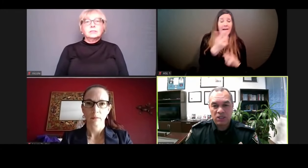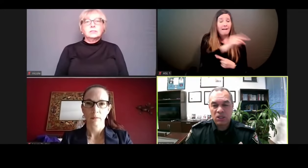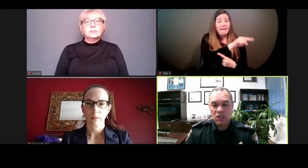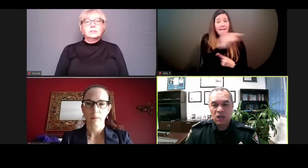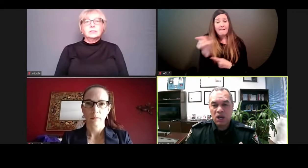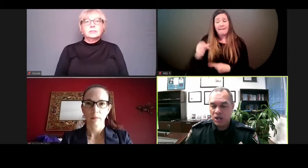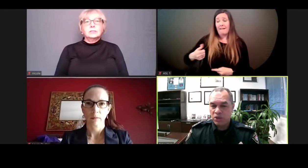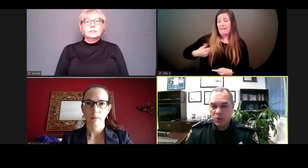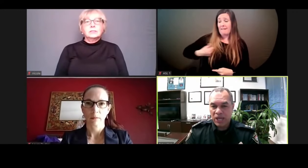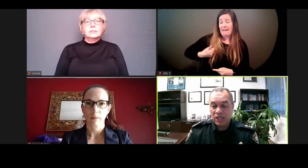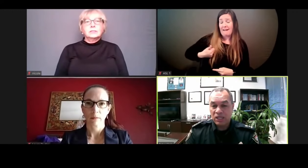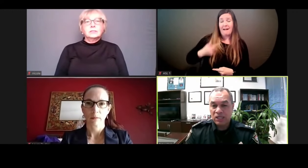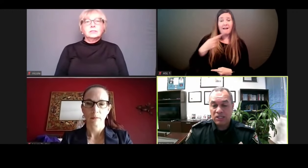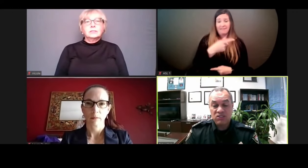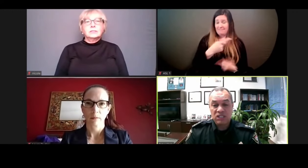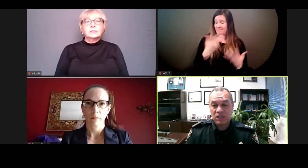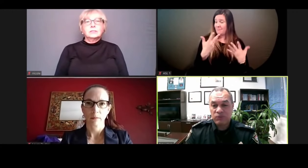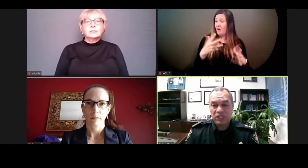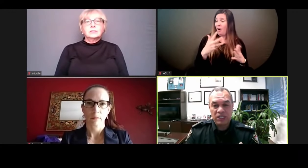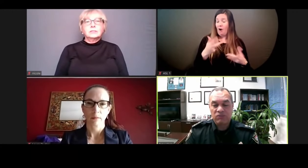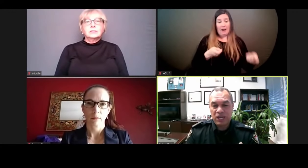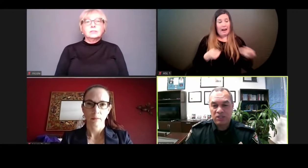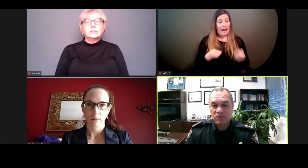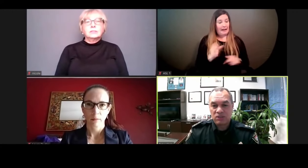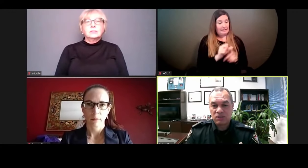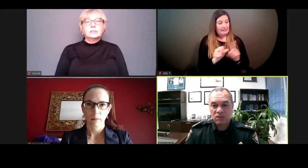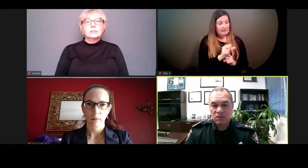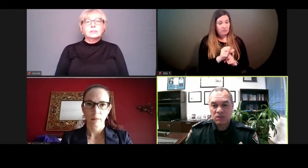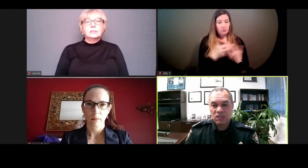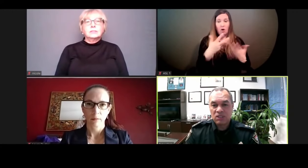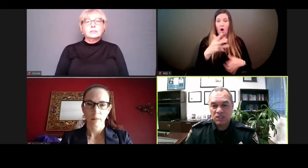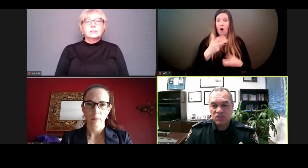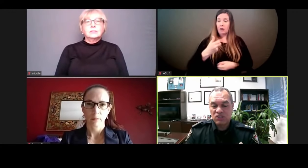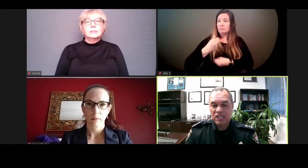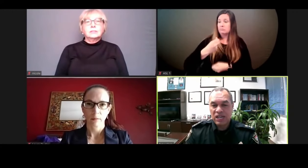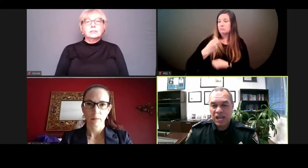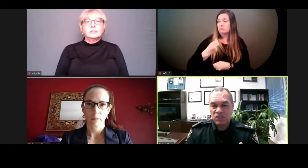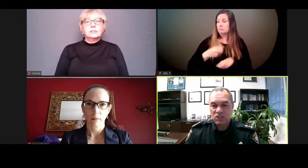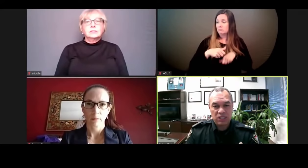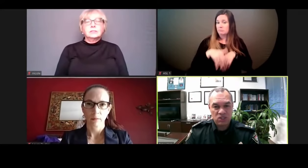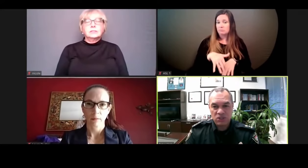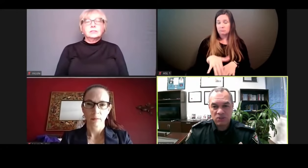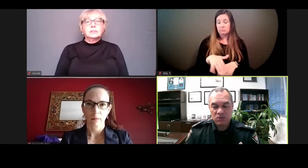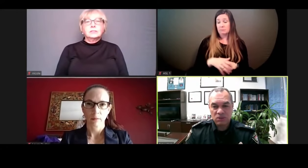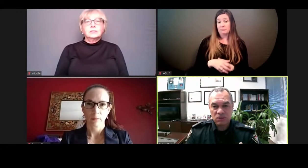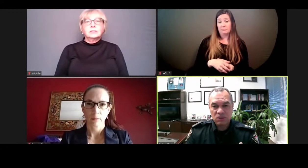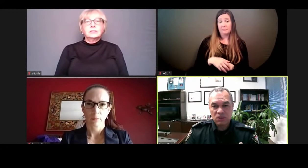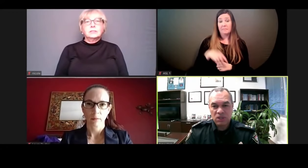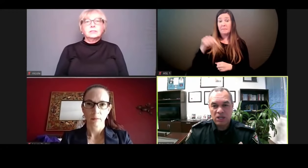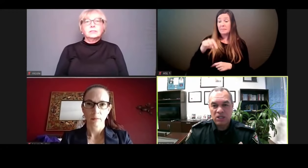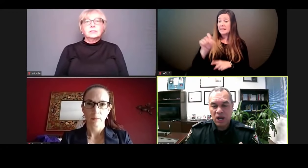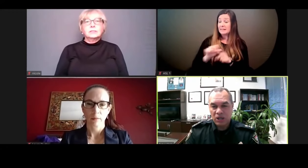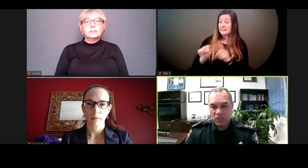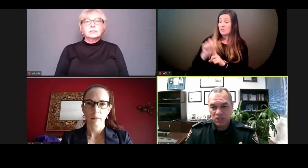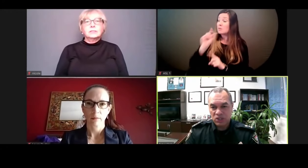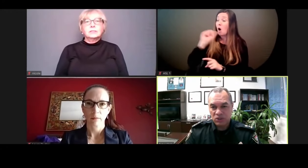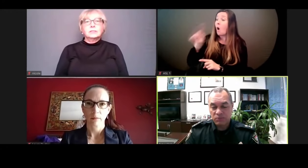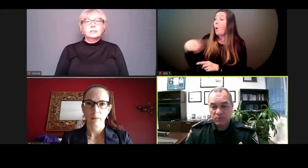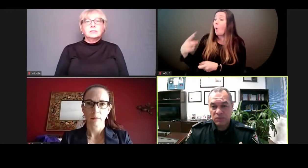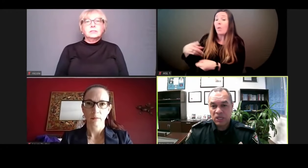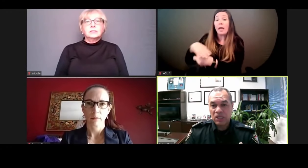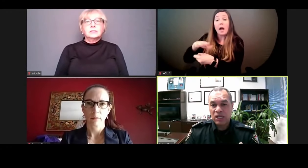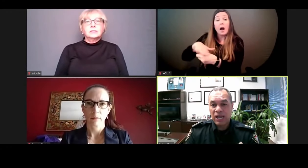starting, underway, and significantly advanced. This is a national issue, not an Ottawa